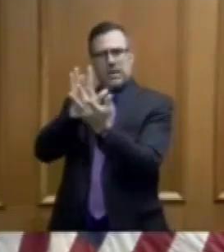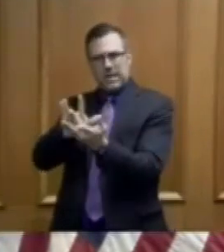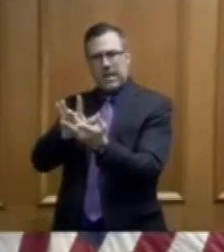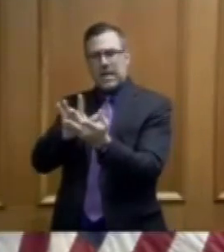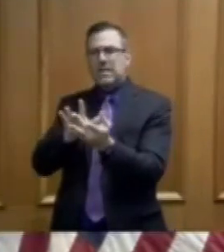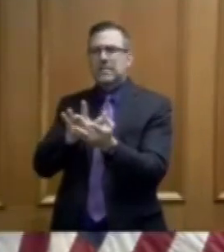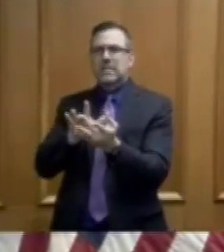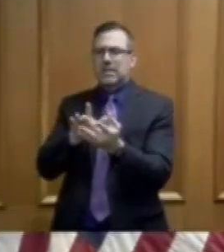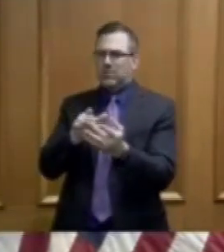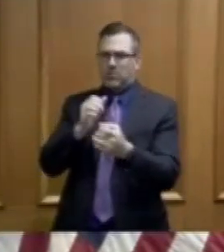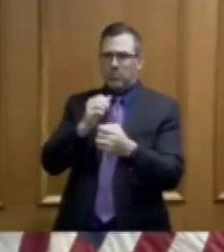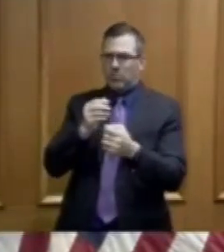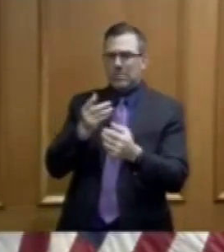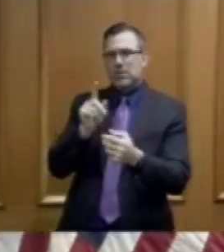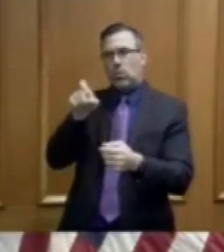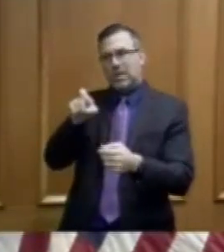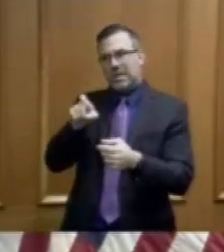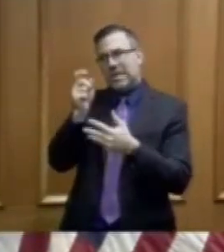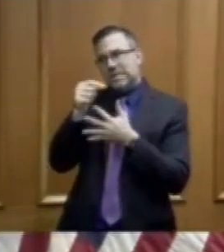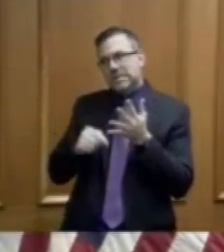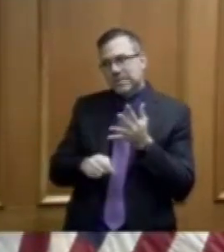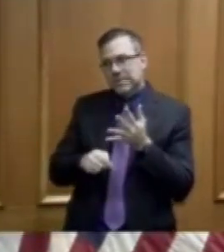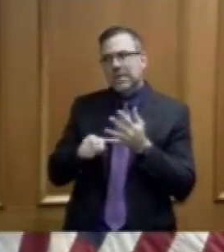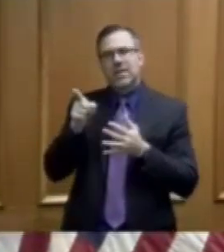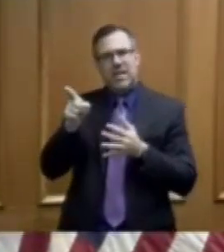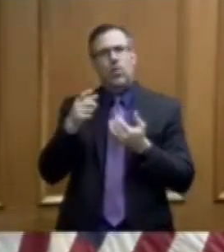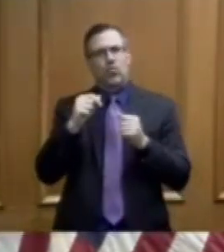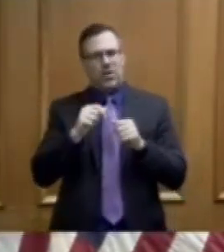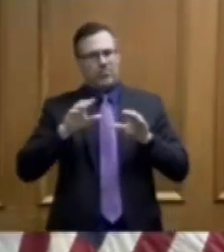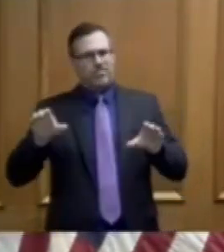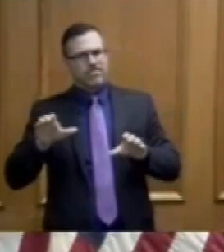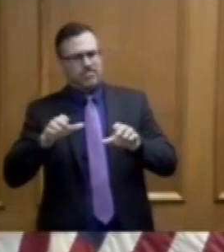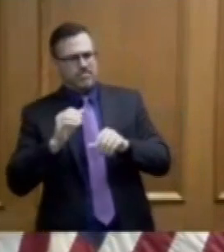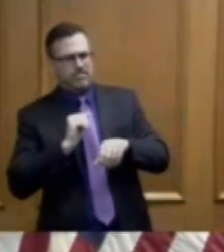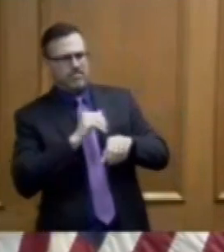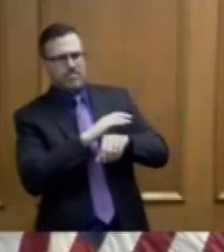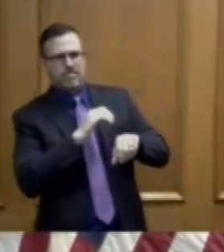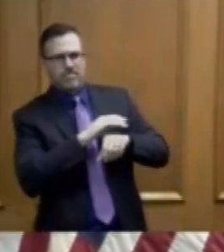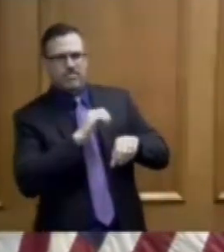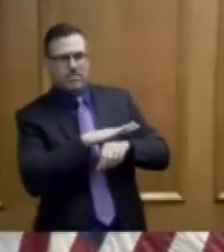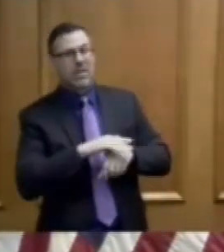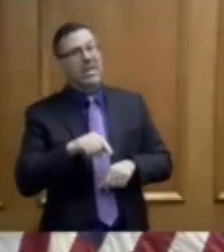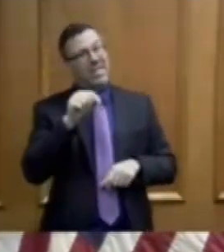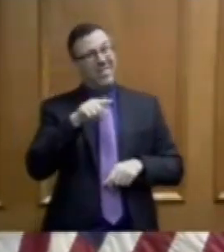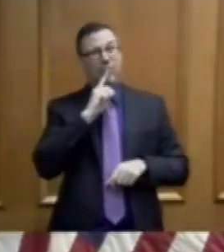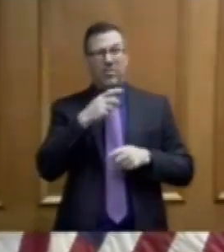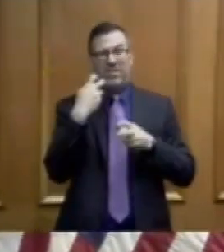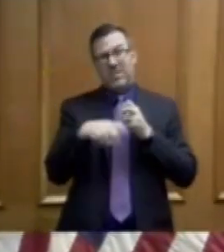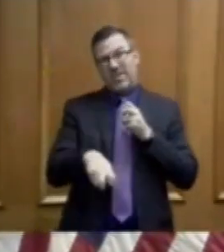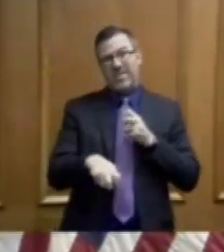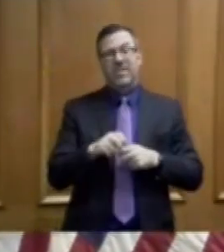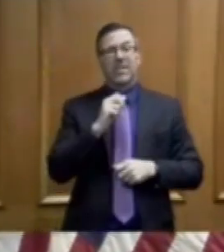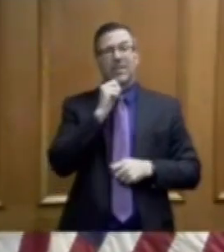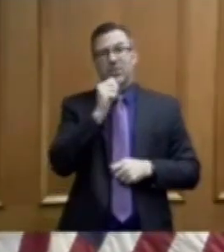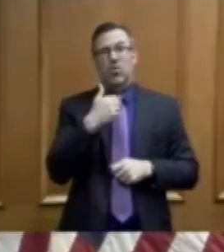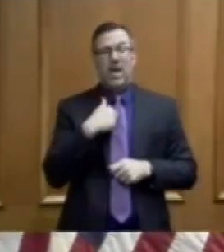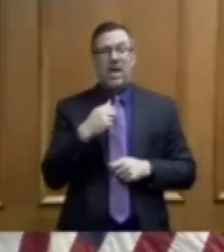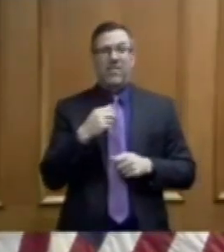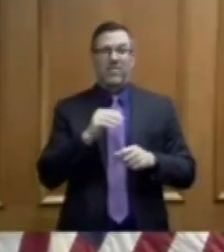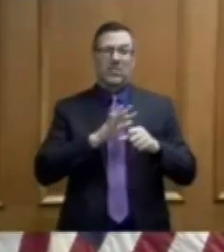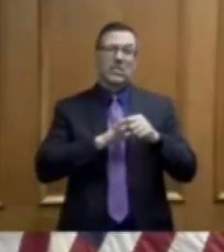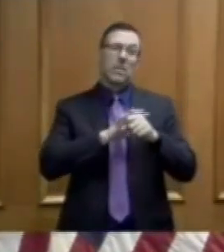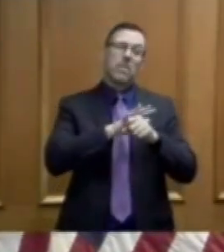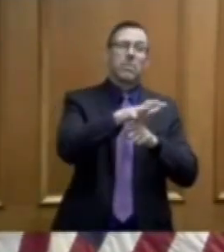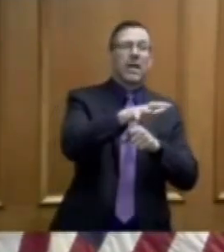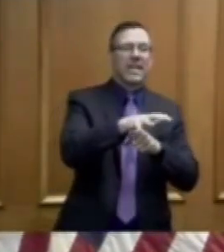sufficiently prepared. We all know this is a very difficult thing to do. There's not a large supply of PPE, but we're